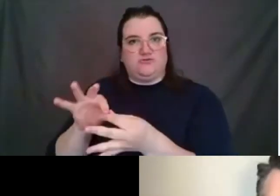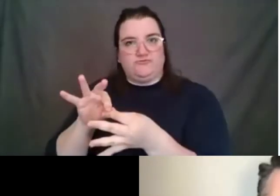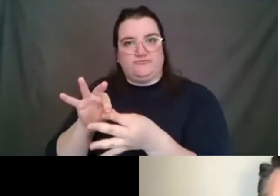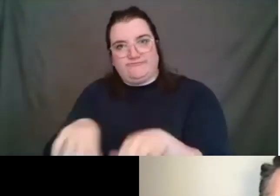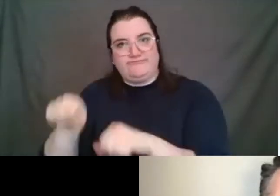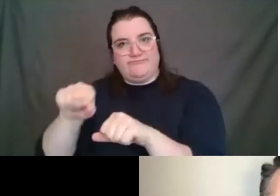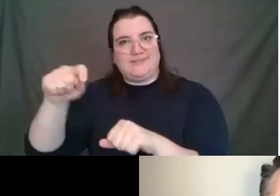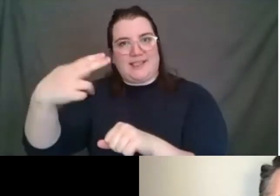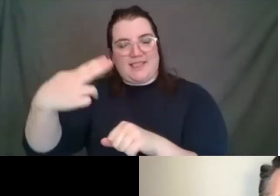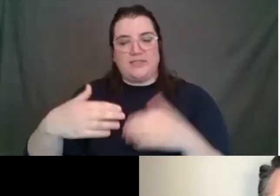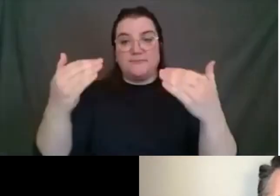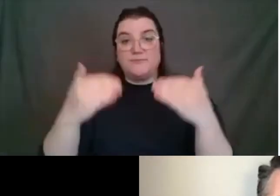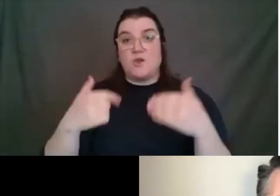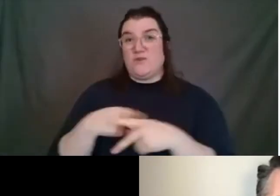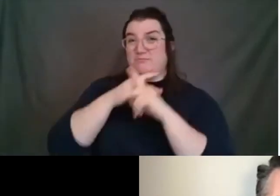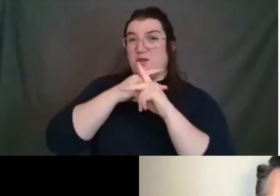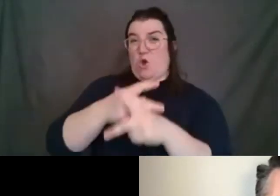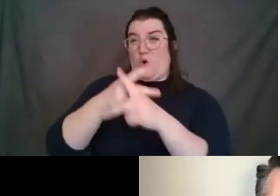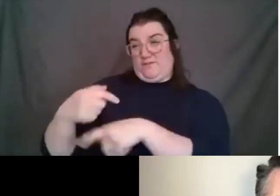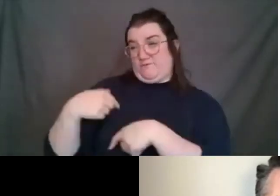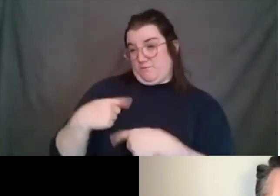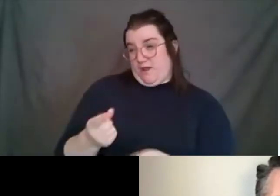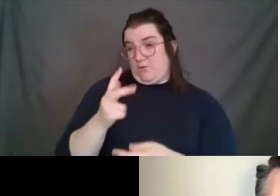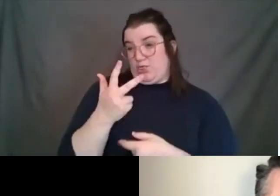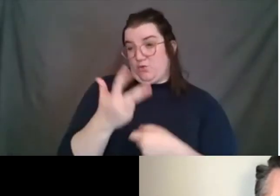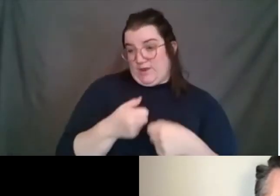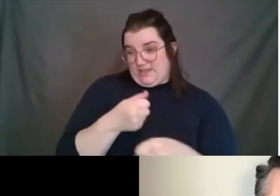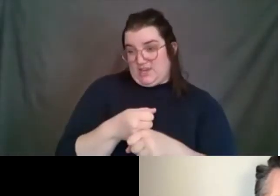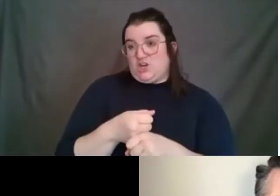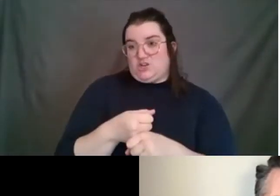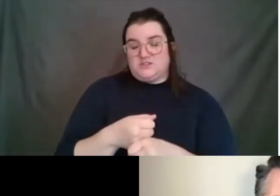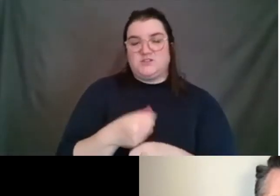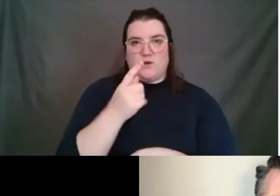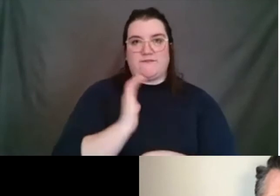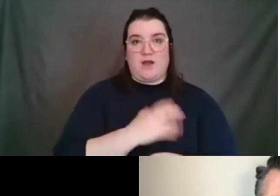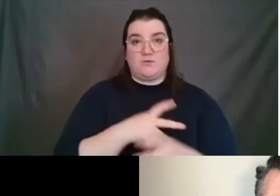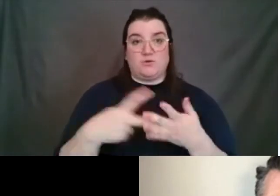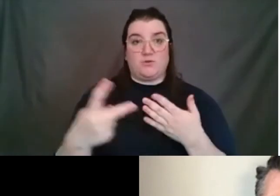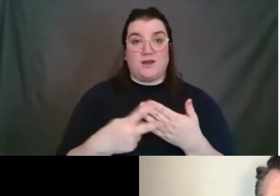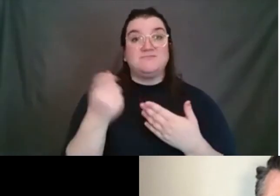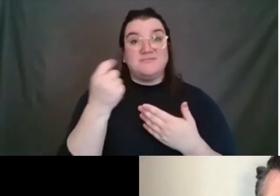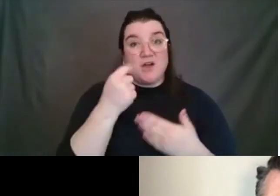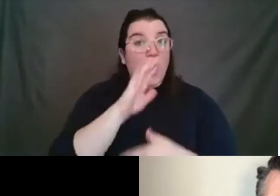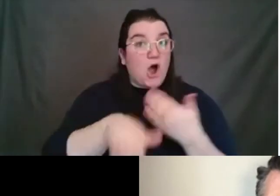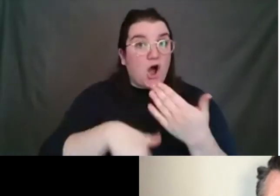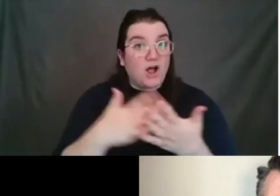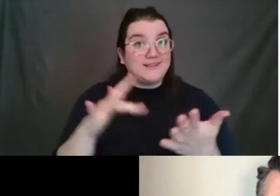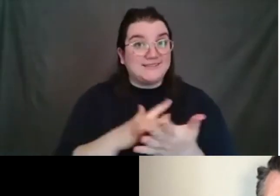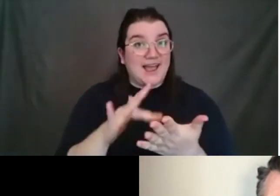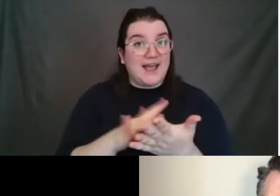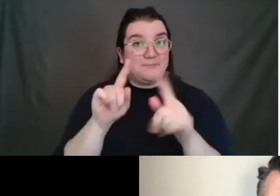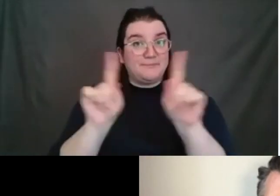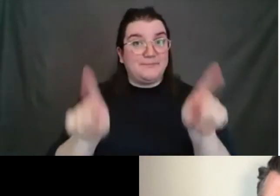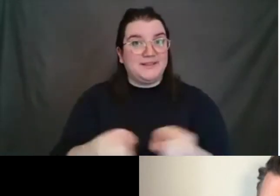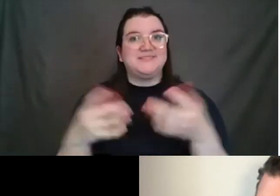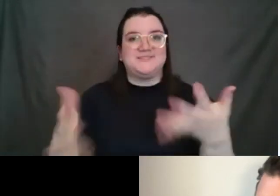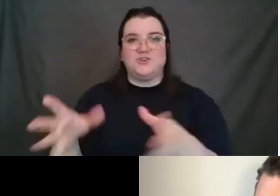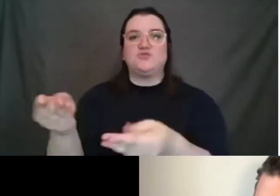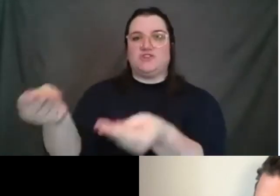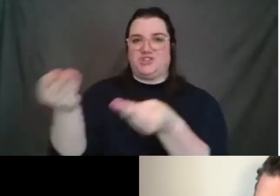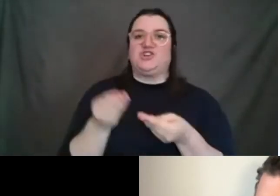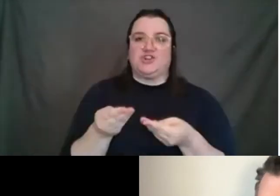We've been loaning out these kits for about 3 years as one of our programs, and all of our tablets have been returned. If anything, we tend to lose some of